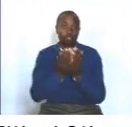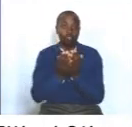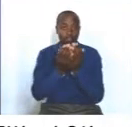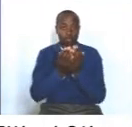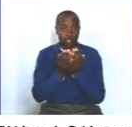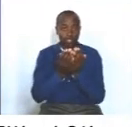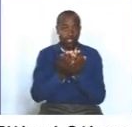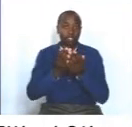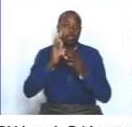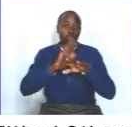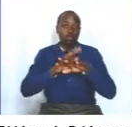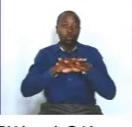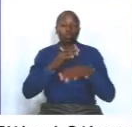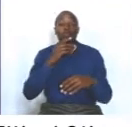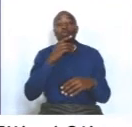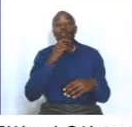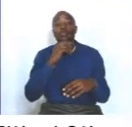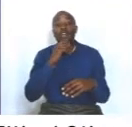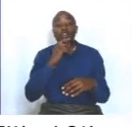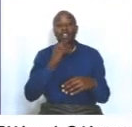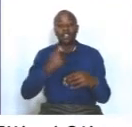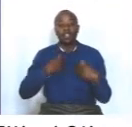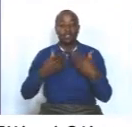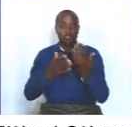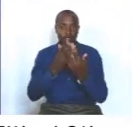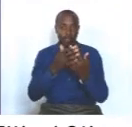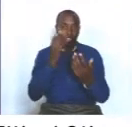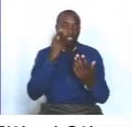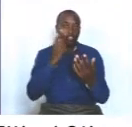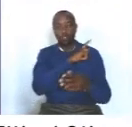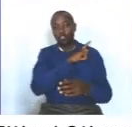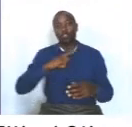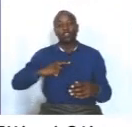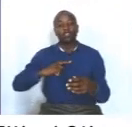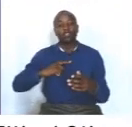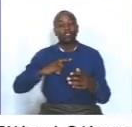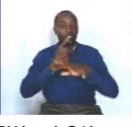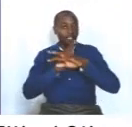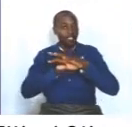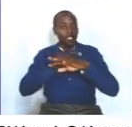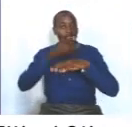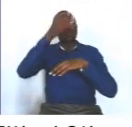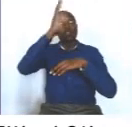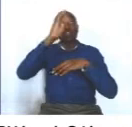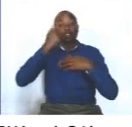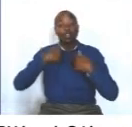man and he found favor in the eyes of the Lord. When God beheld the